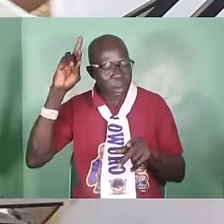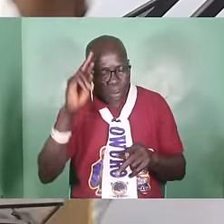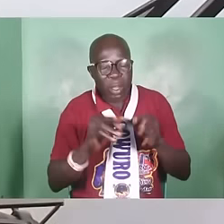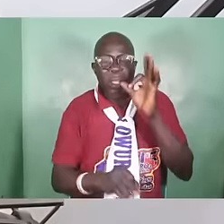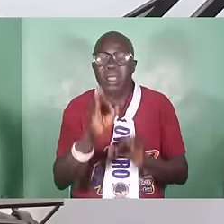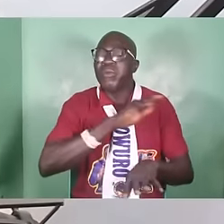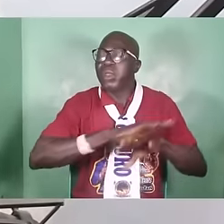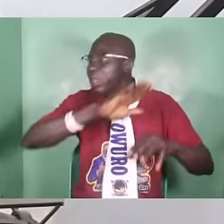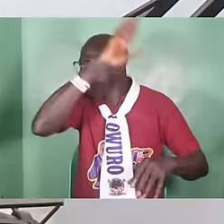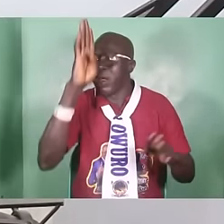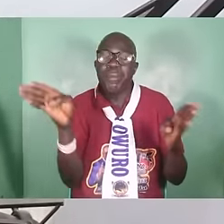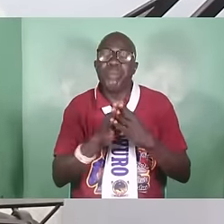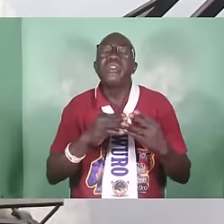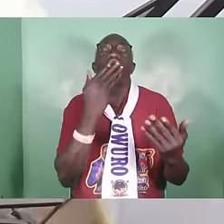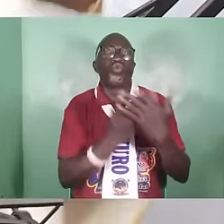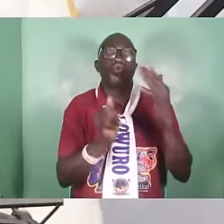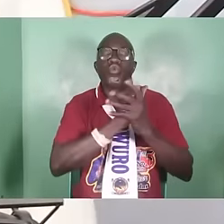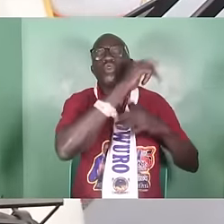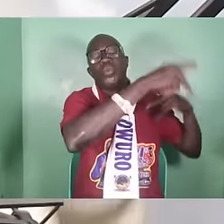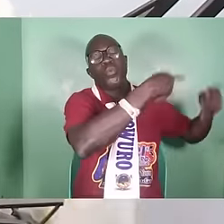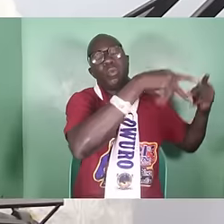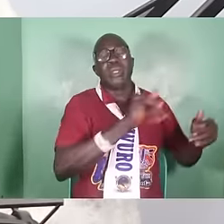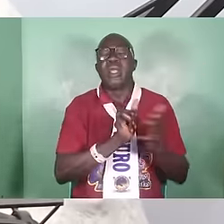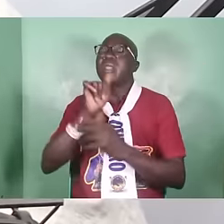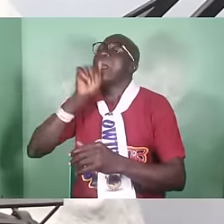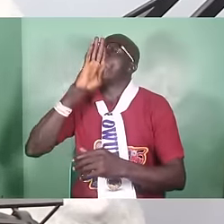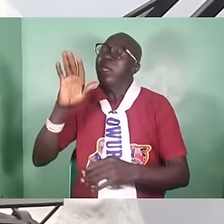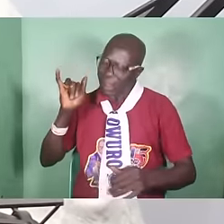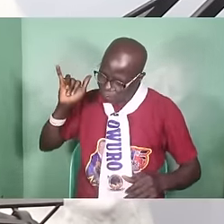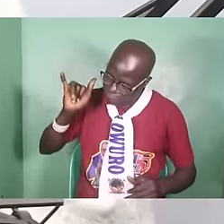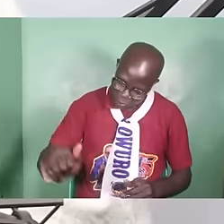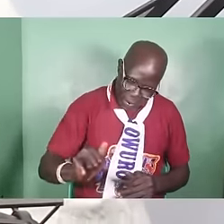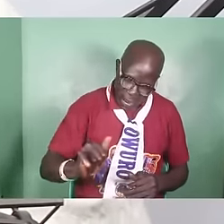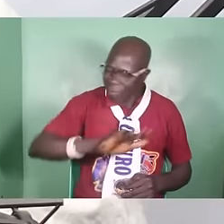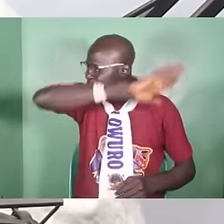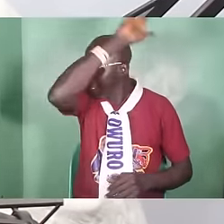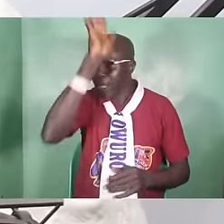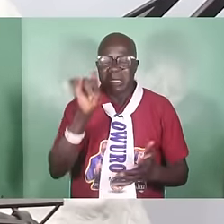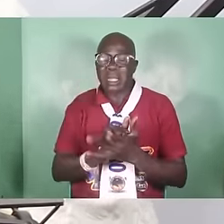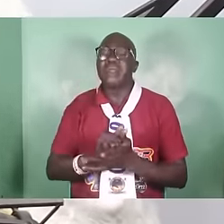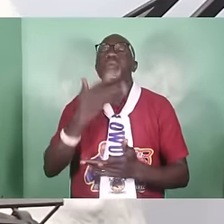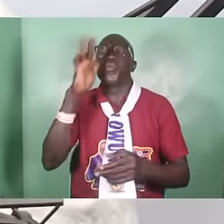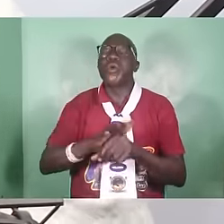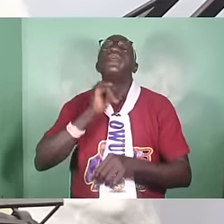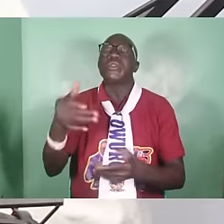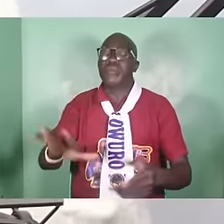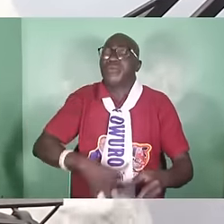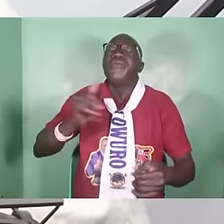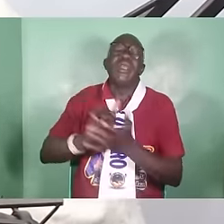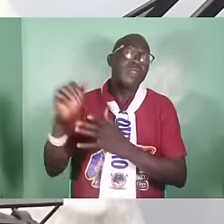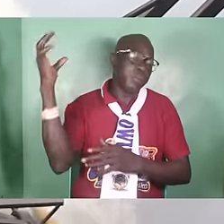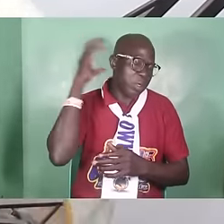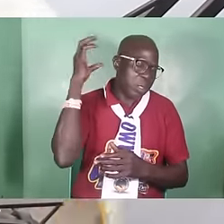you are Baba would eat Paddy. Only one bear. You are the killer, you know, they say. I the white